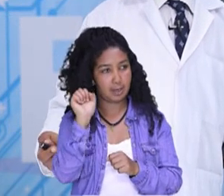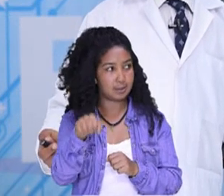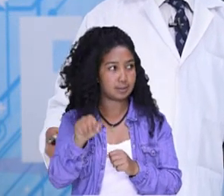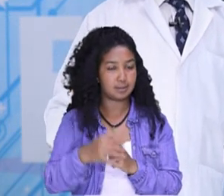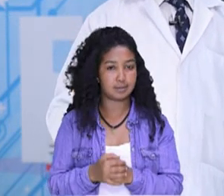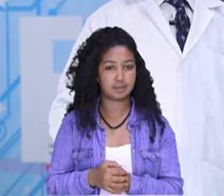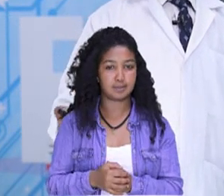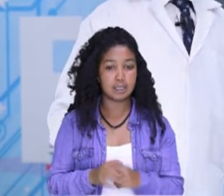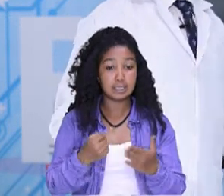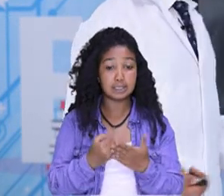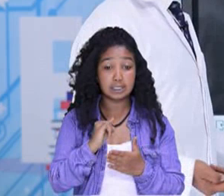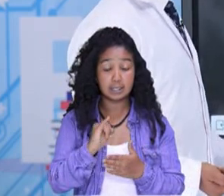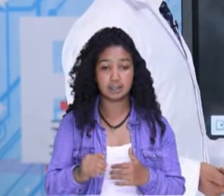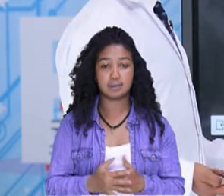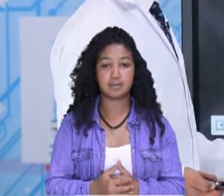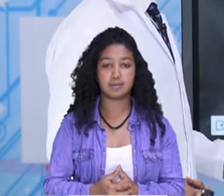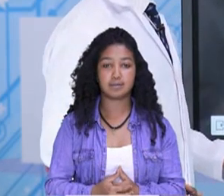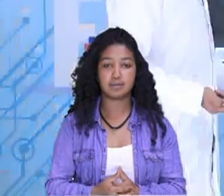Yes, this is